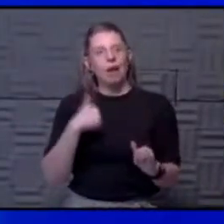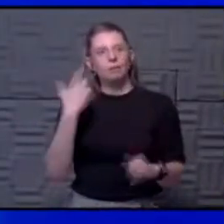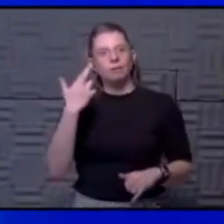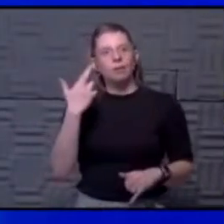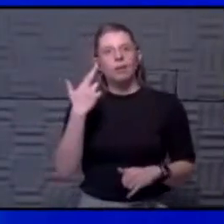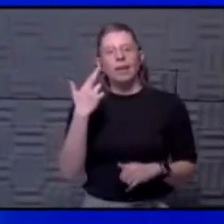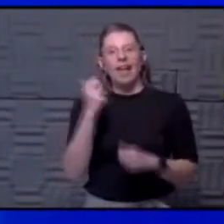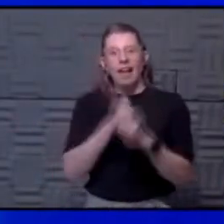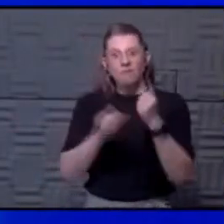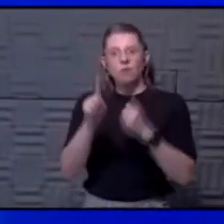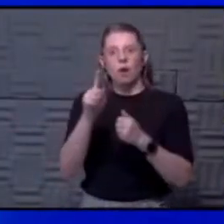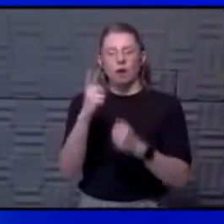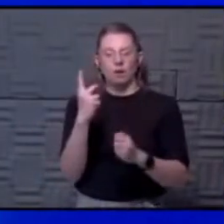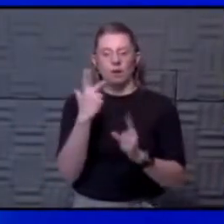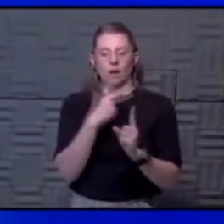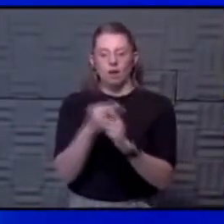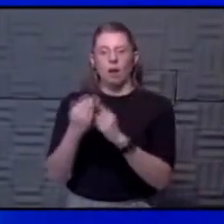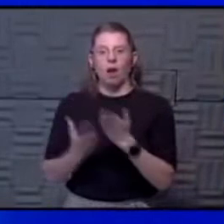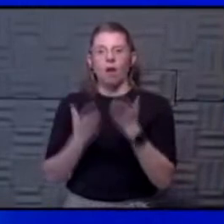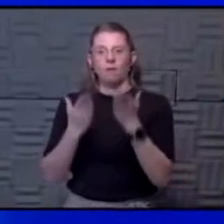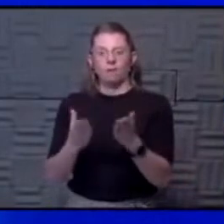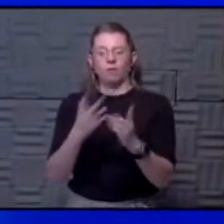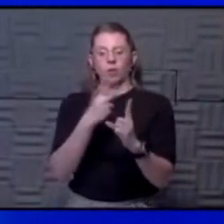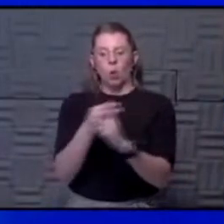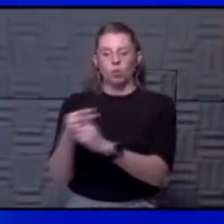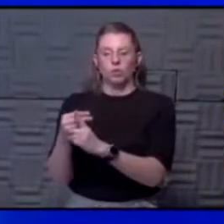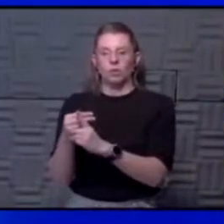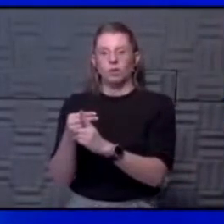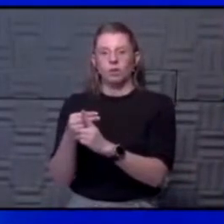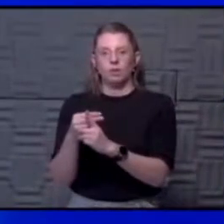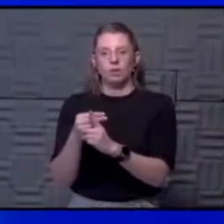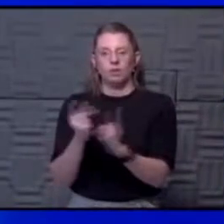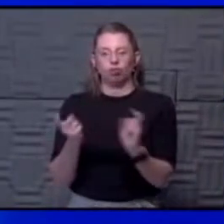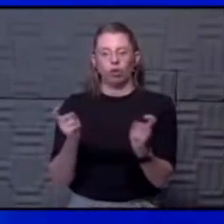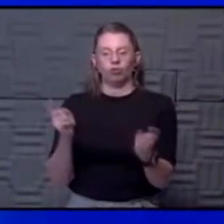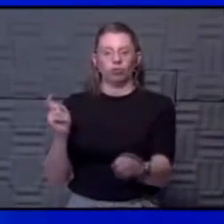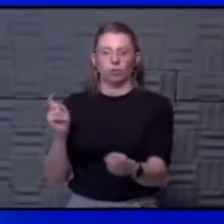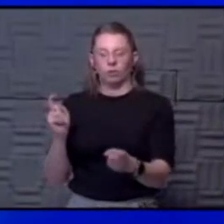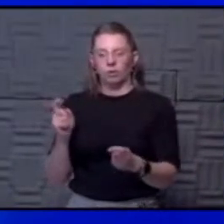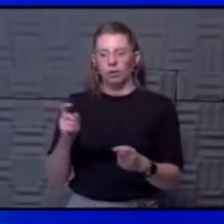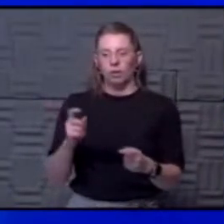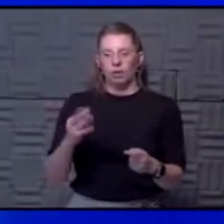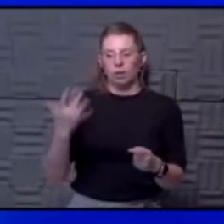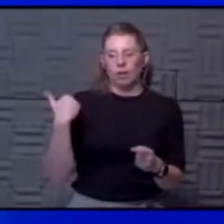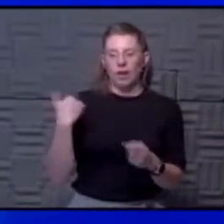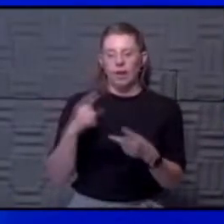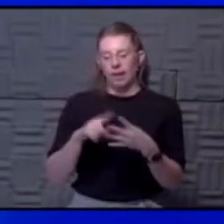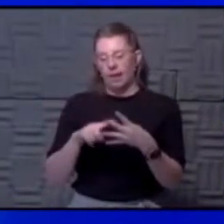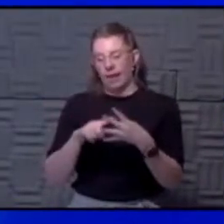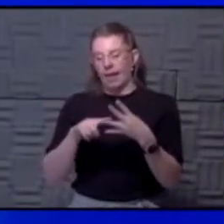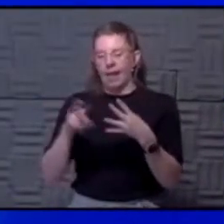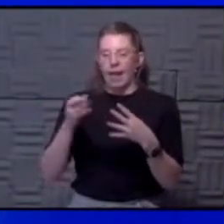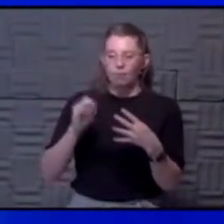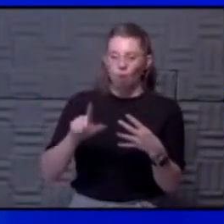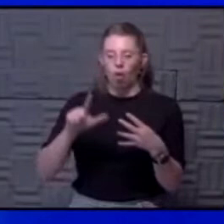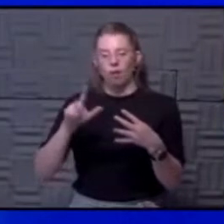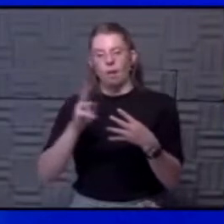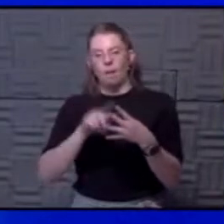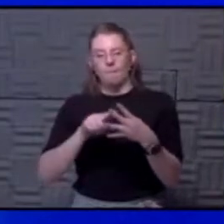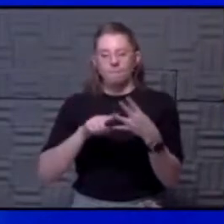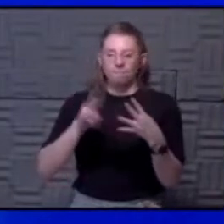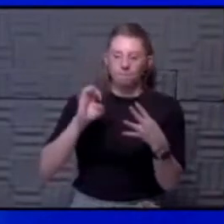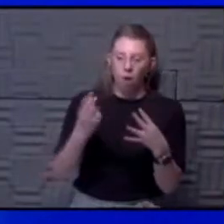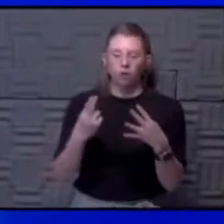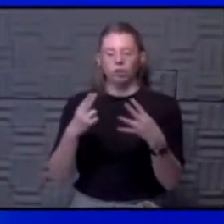they say everybody's going to get offered a dose of vaccine, changes constantly. At one point, it was going to be the middle of April or March, and then it was going to be June